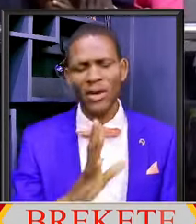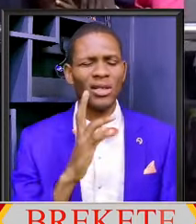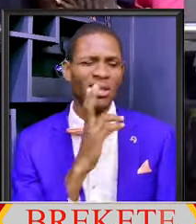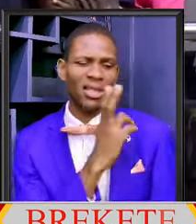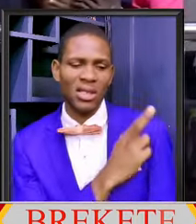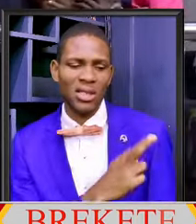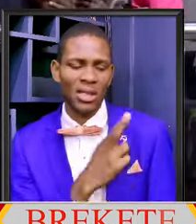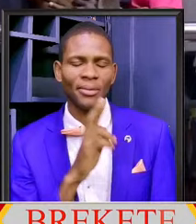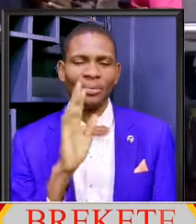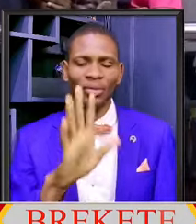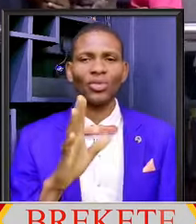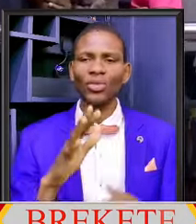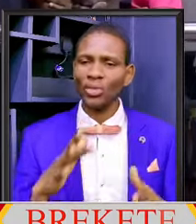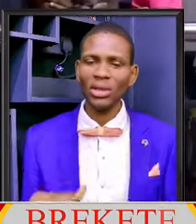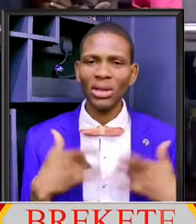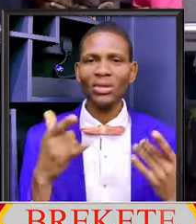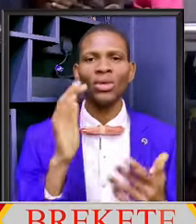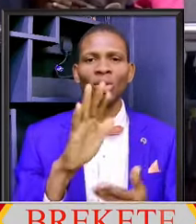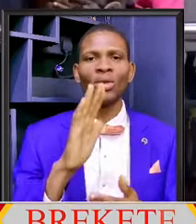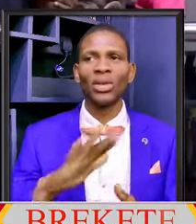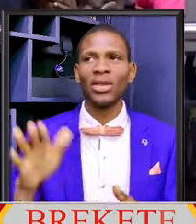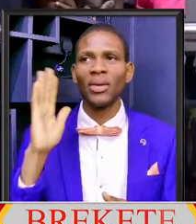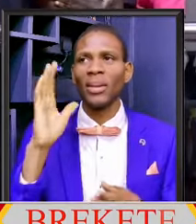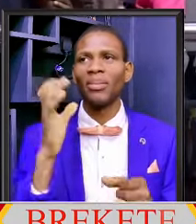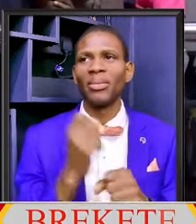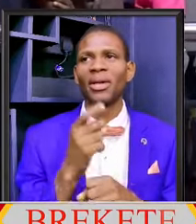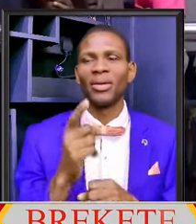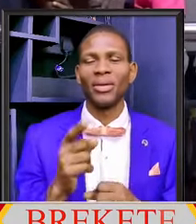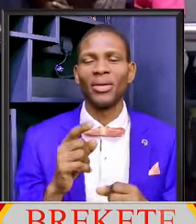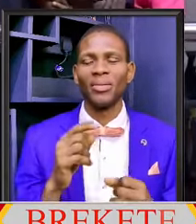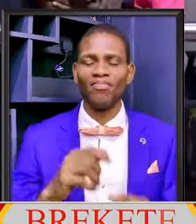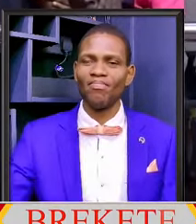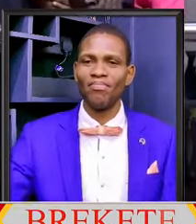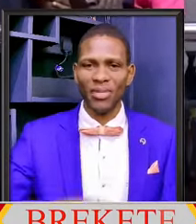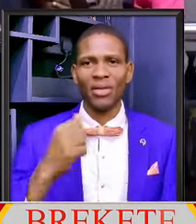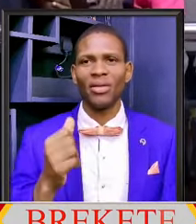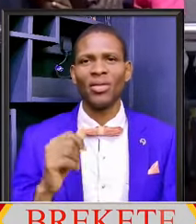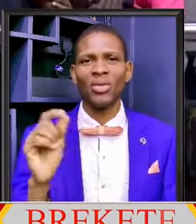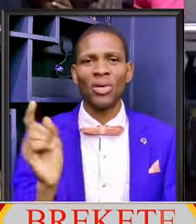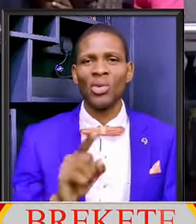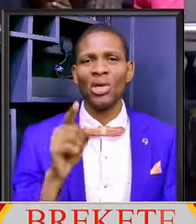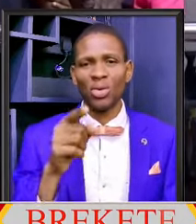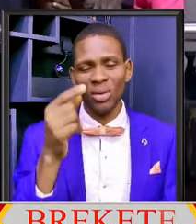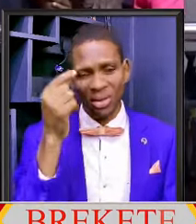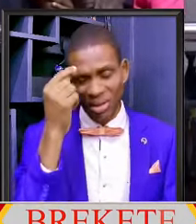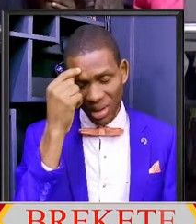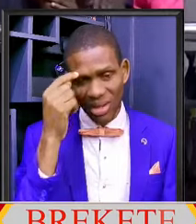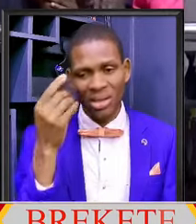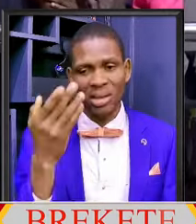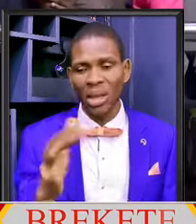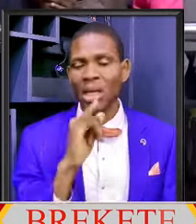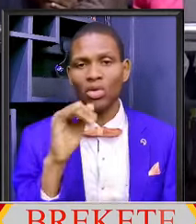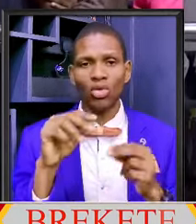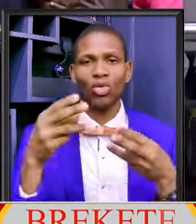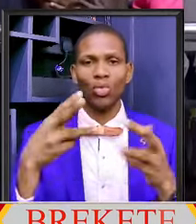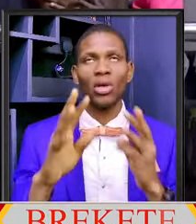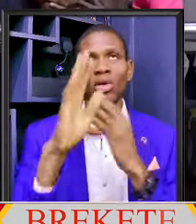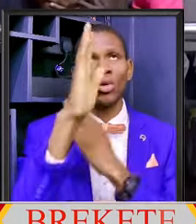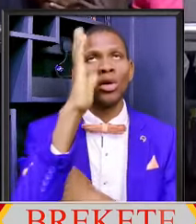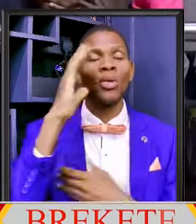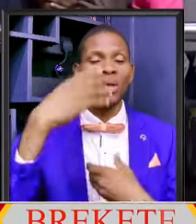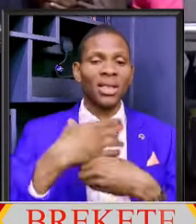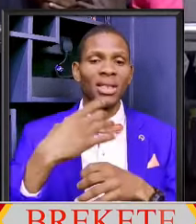your life. Amen. Your children shall make you proud. Amen. Where you think there is no way, God will